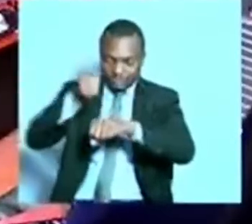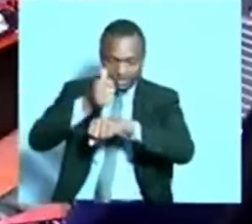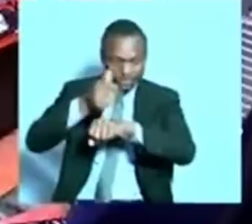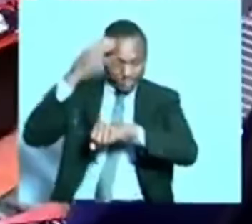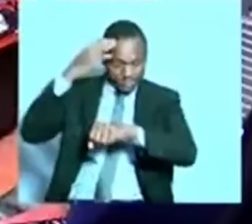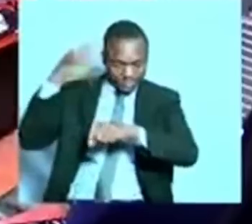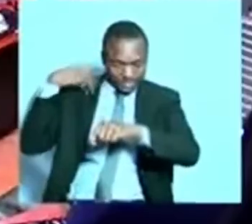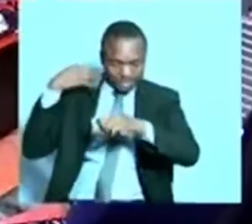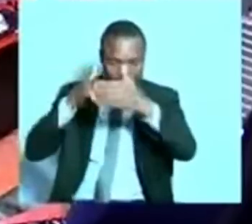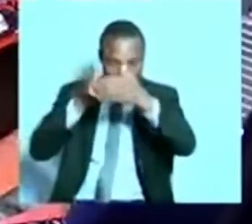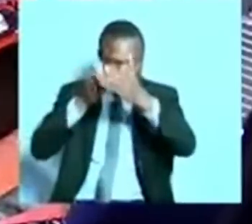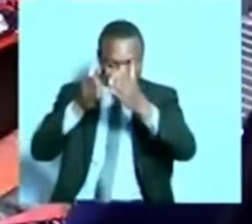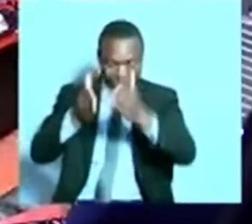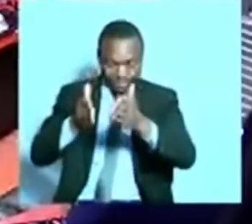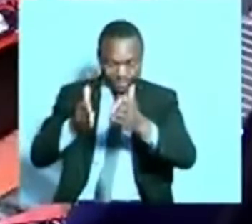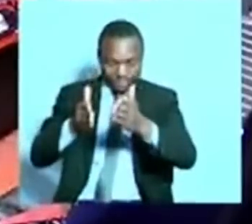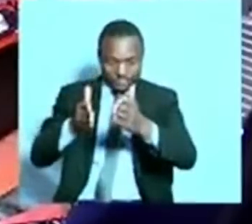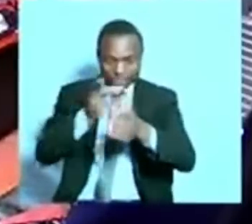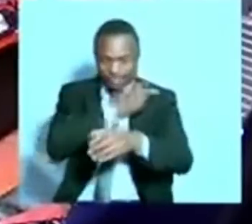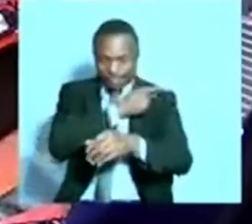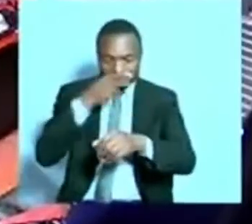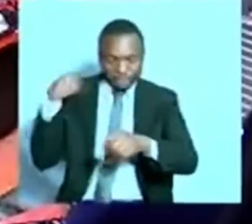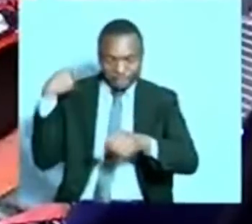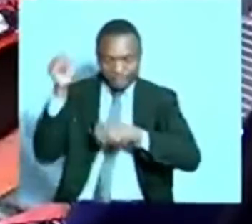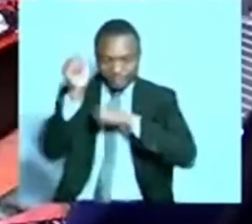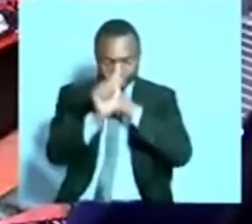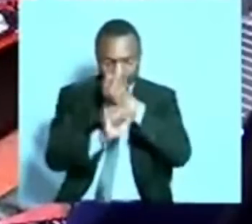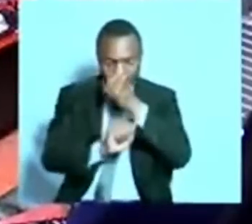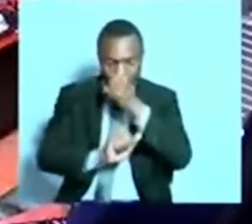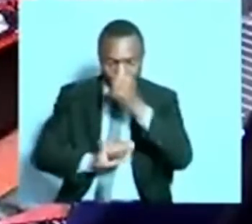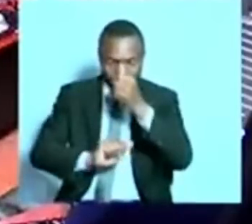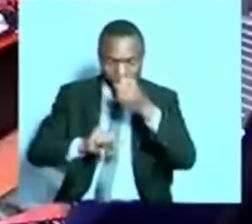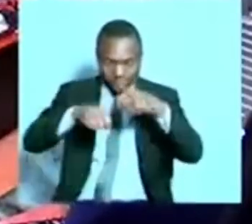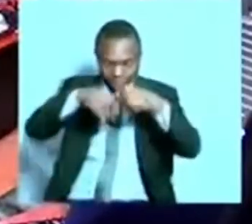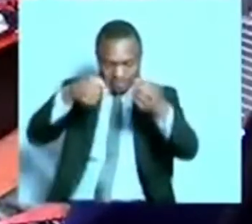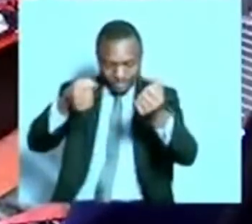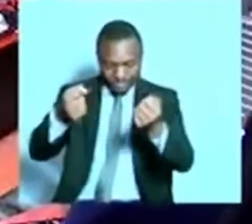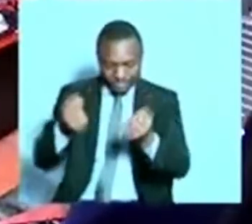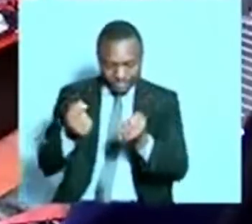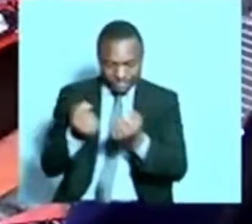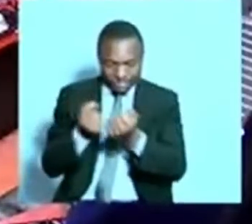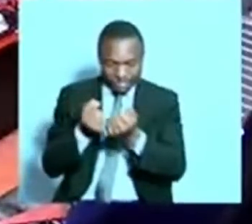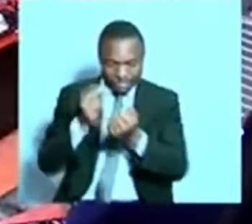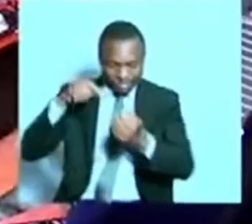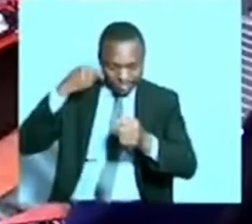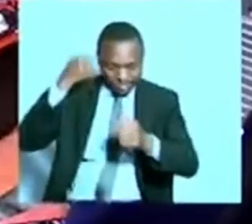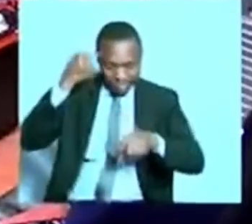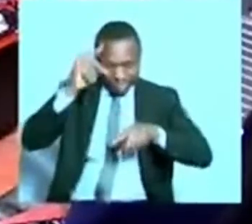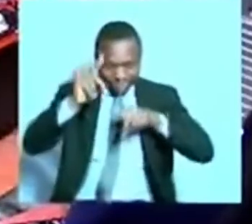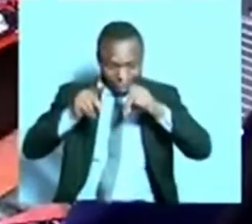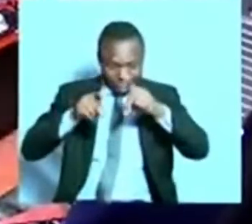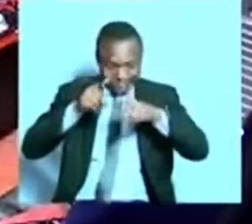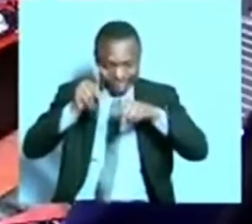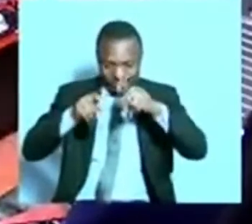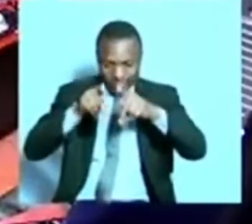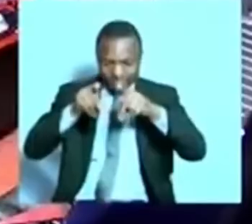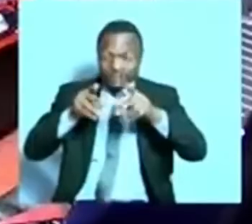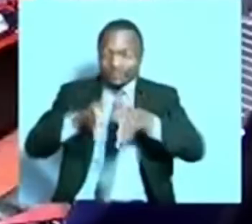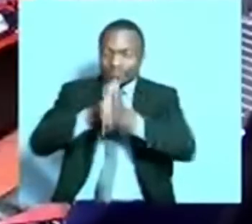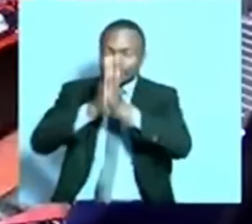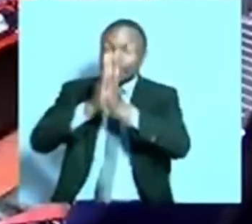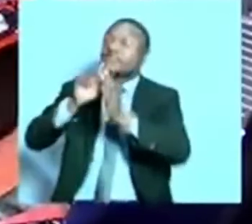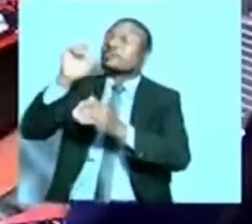the offices of leaders and parliaments for the welfare of society and the just government of the people,